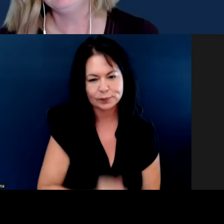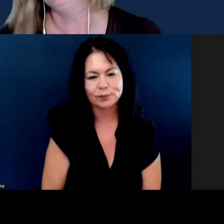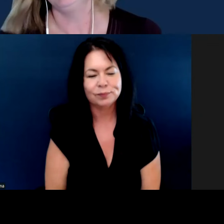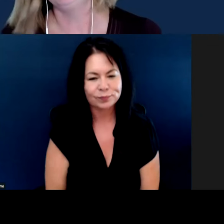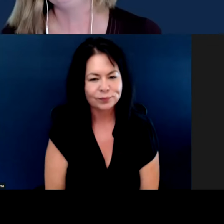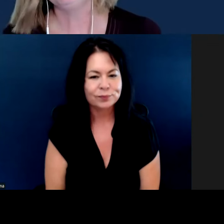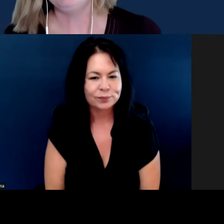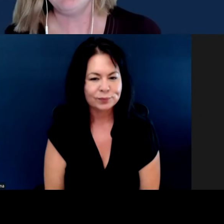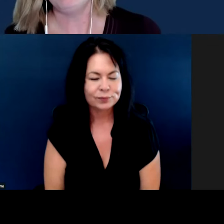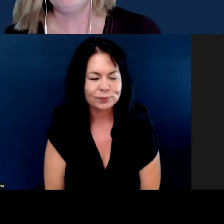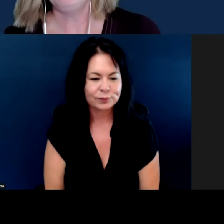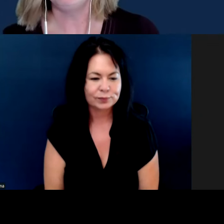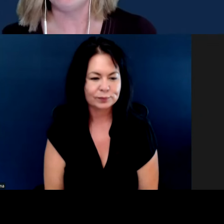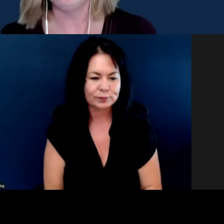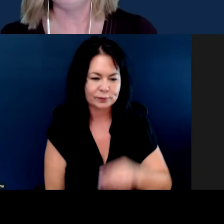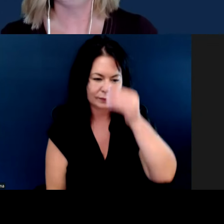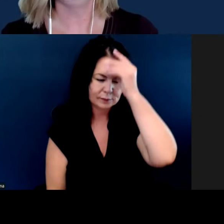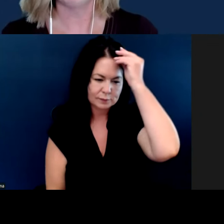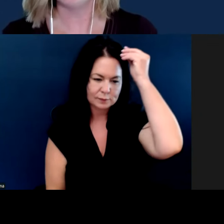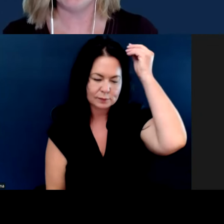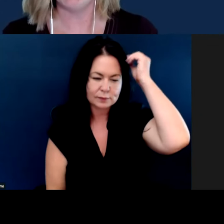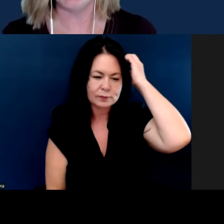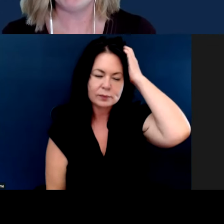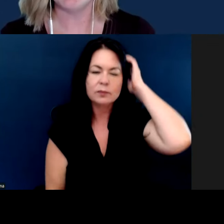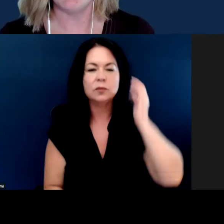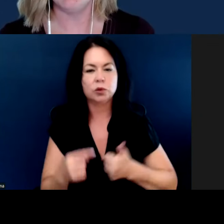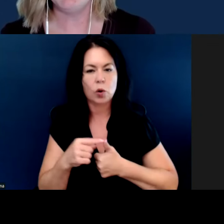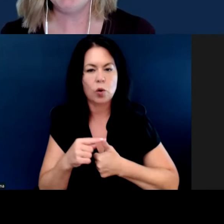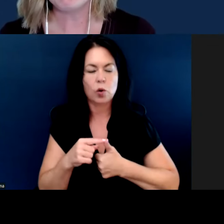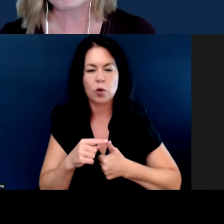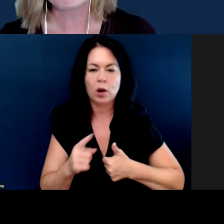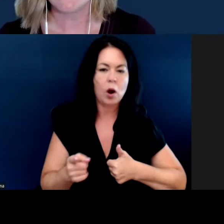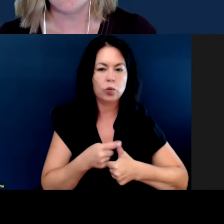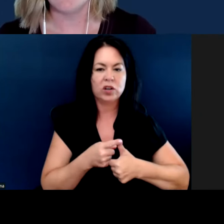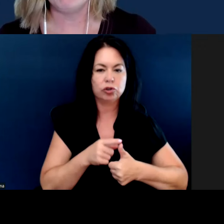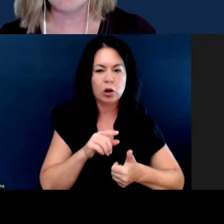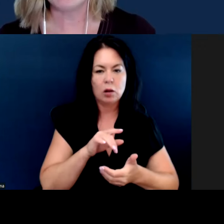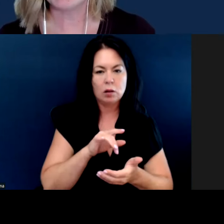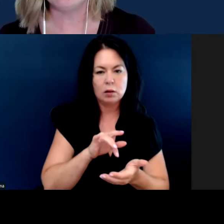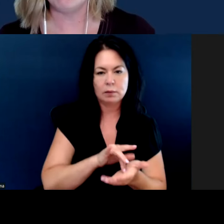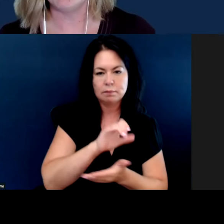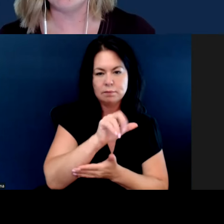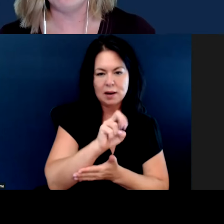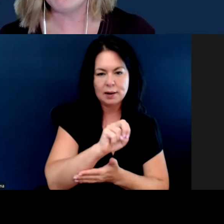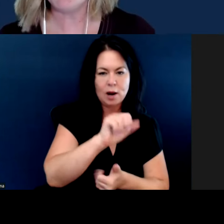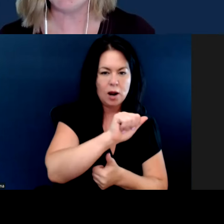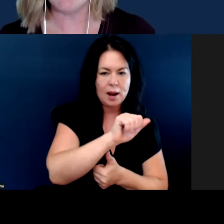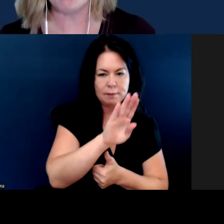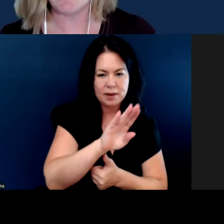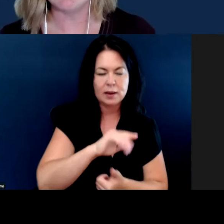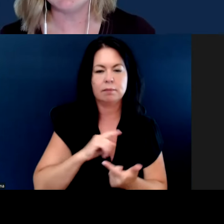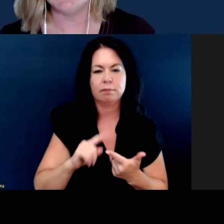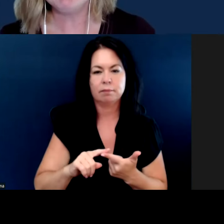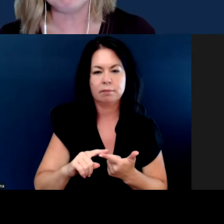Okay, so now we've covered original Medicare Part A and B, the optional coverage of a